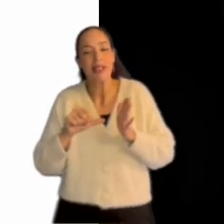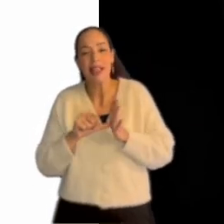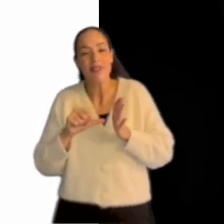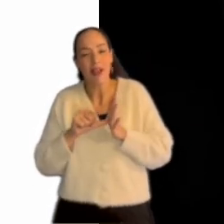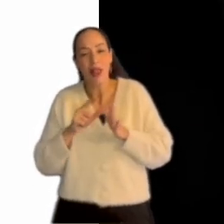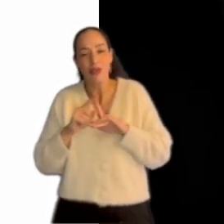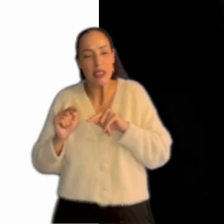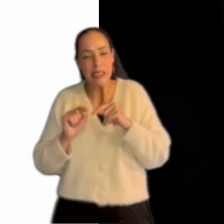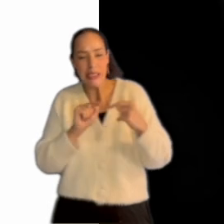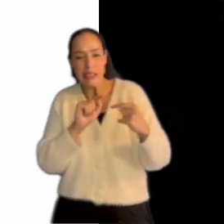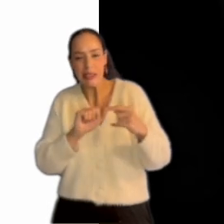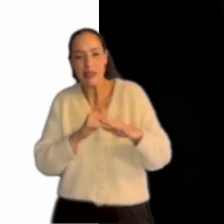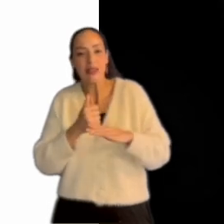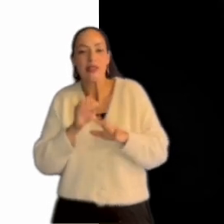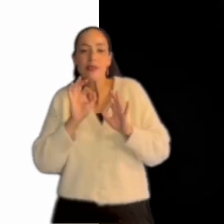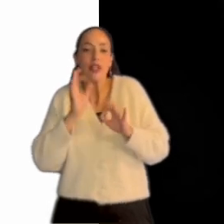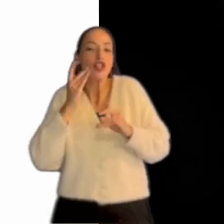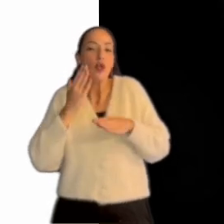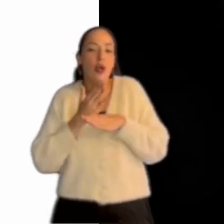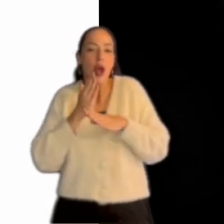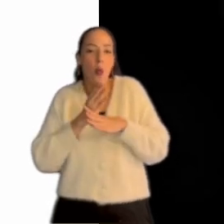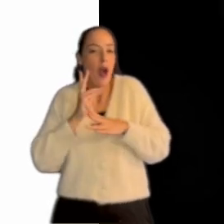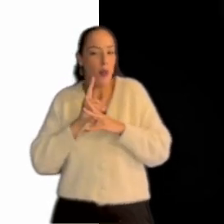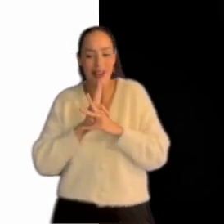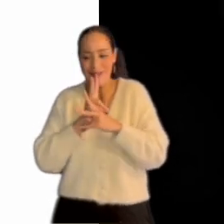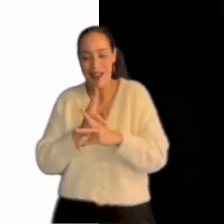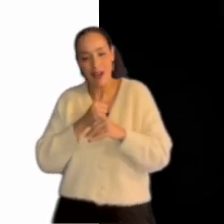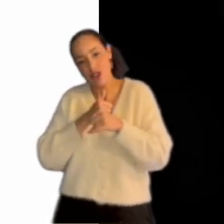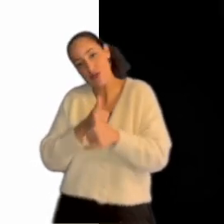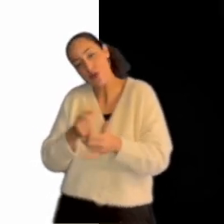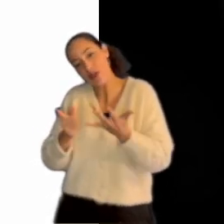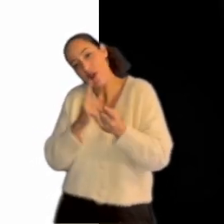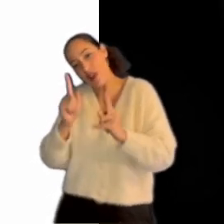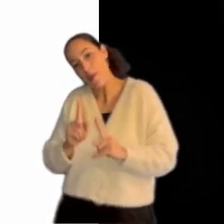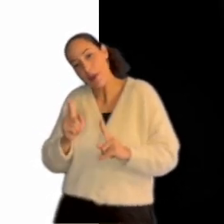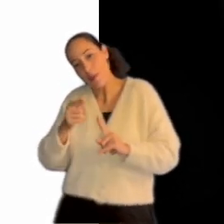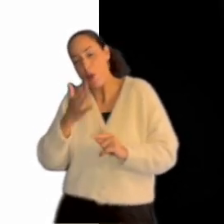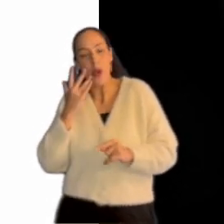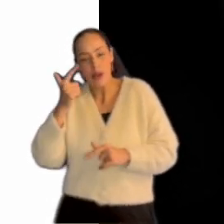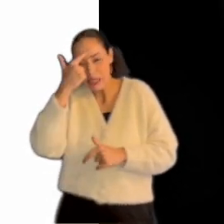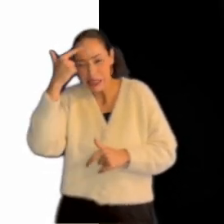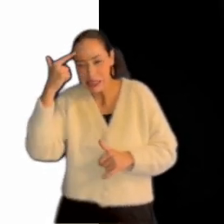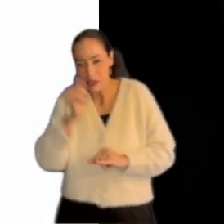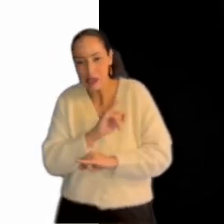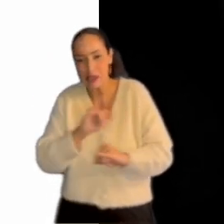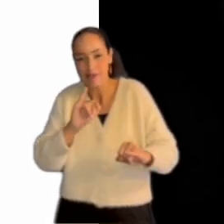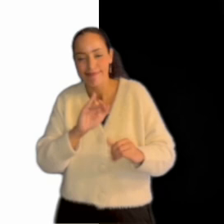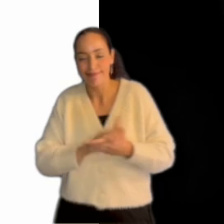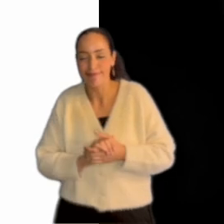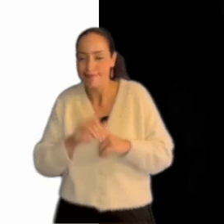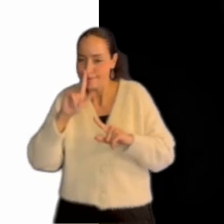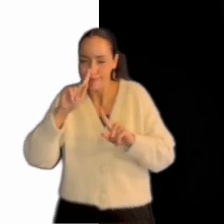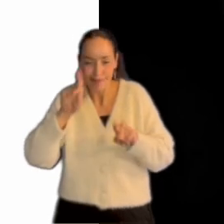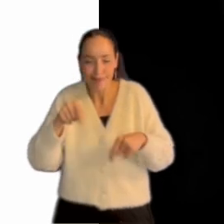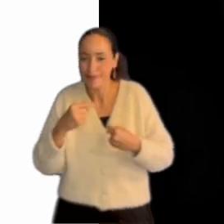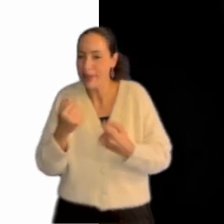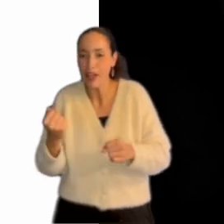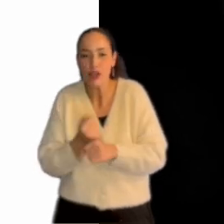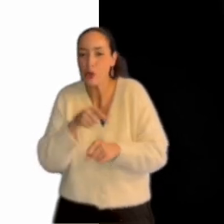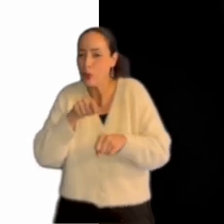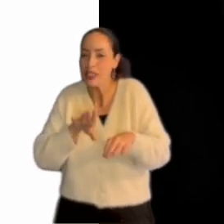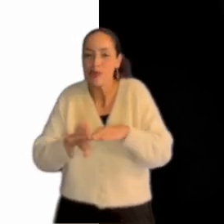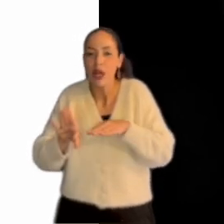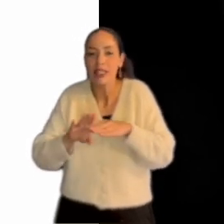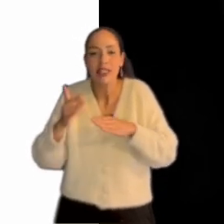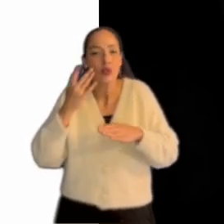times. However, we cannot engage in trauma-informed practice from a place of exhaustion, depletion and disconnection. We cannot work with our